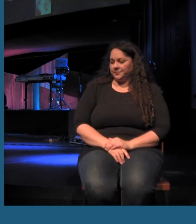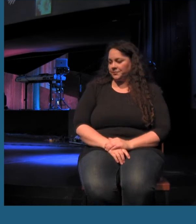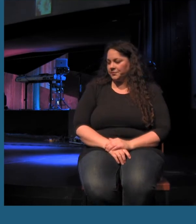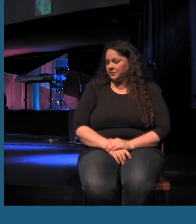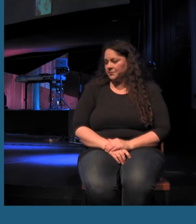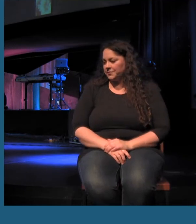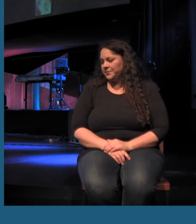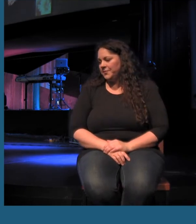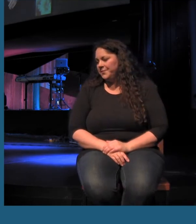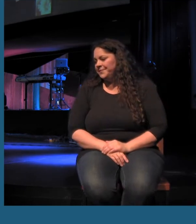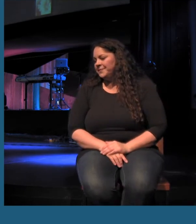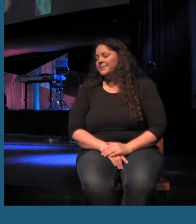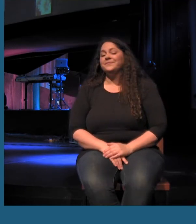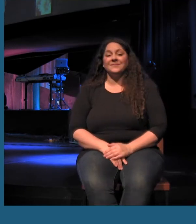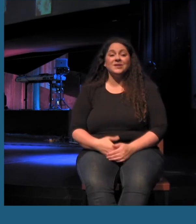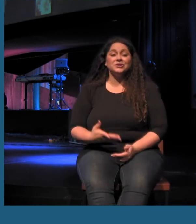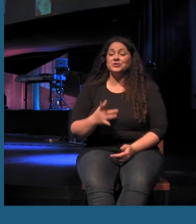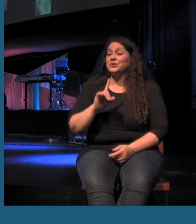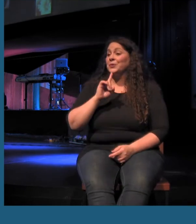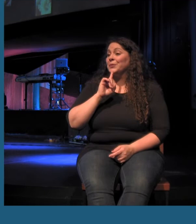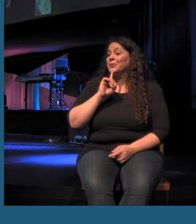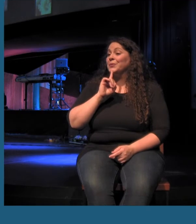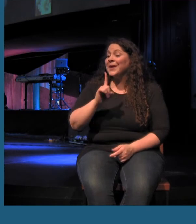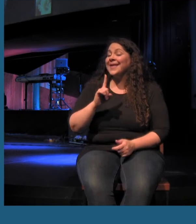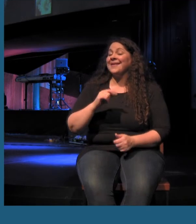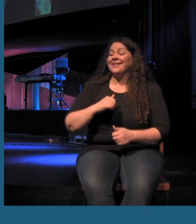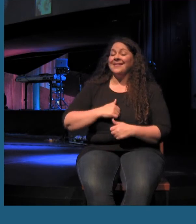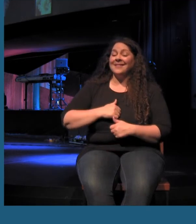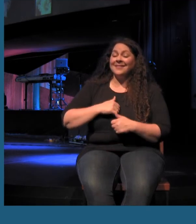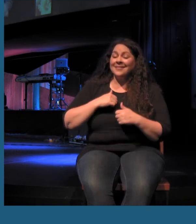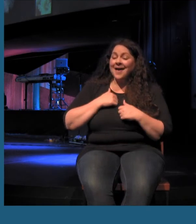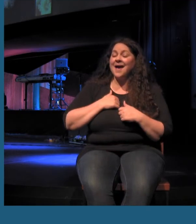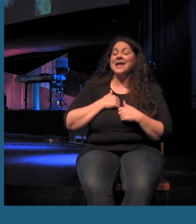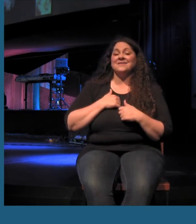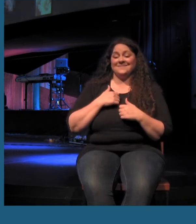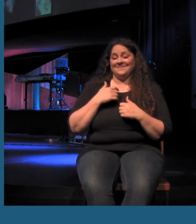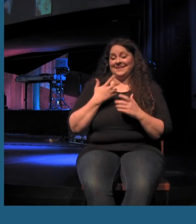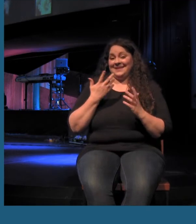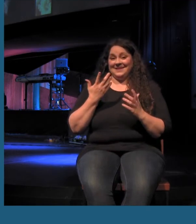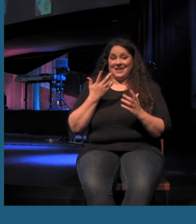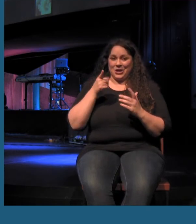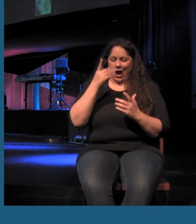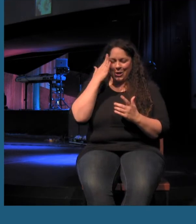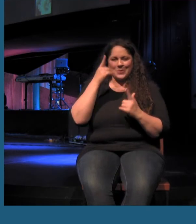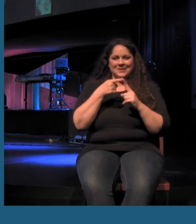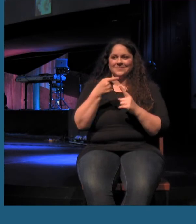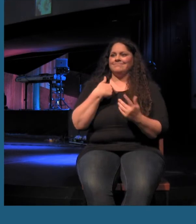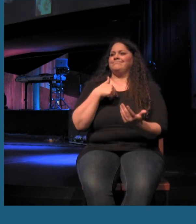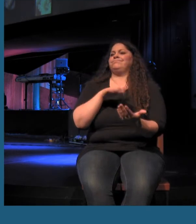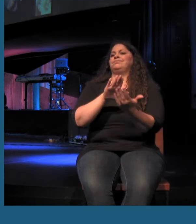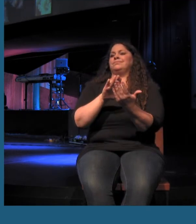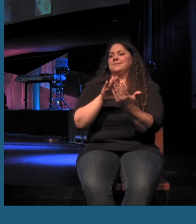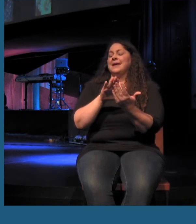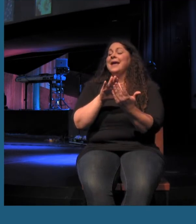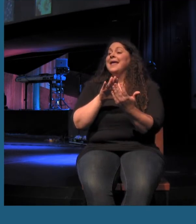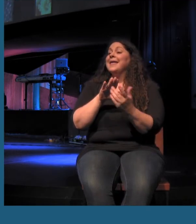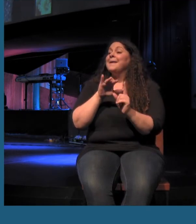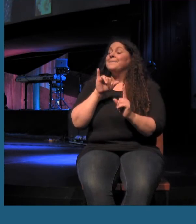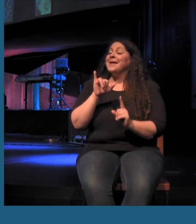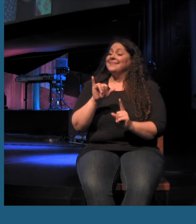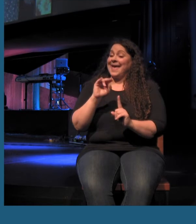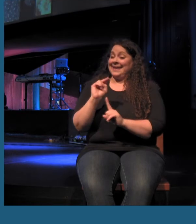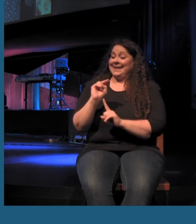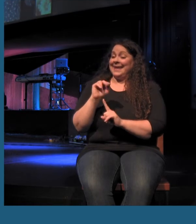with what's real life, what you really are facing. And this is why the story of Nehemiah, I just love this story so much, because he did not ignore. He didn't just